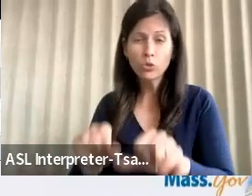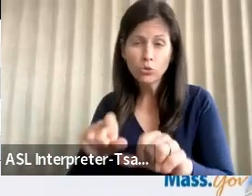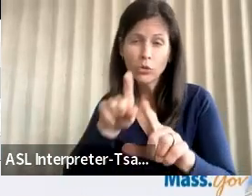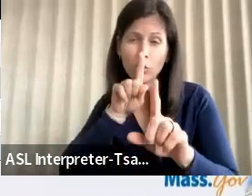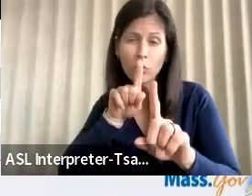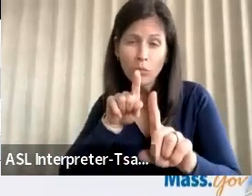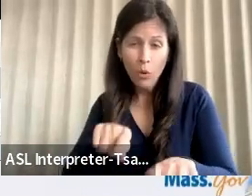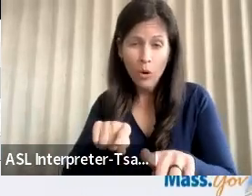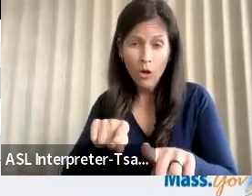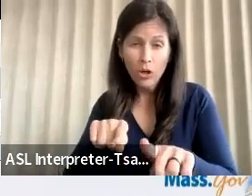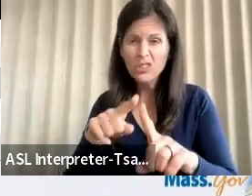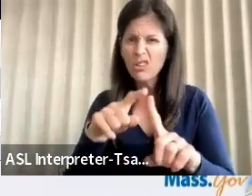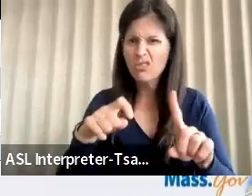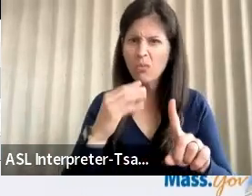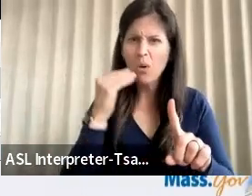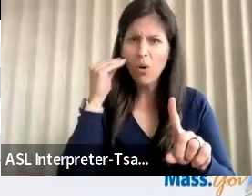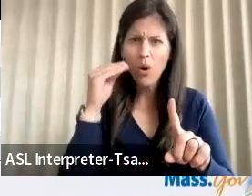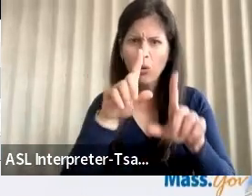home screen.